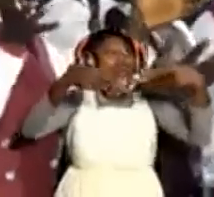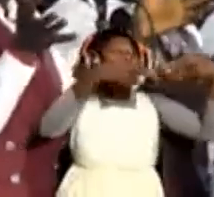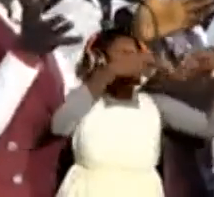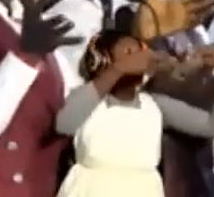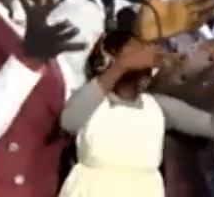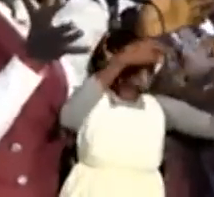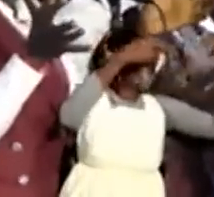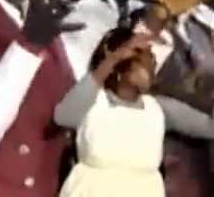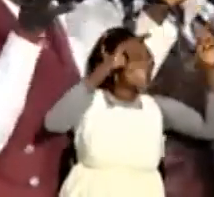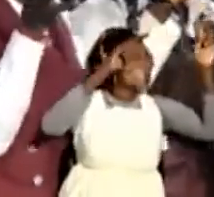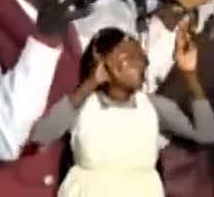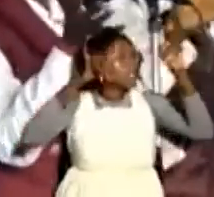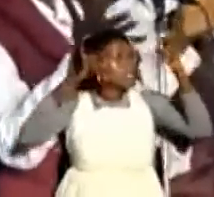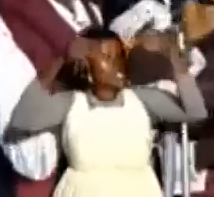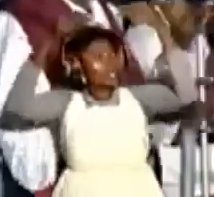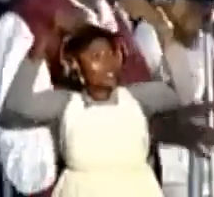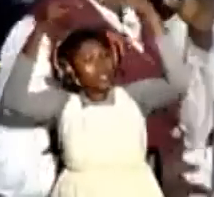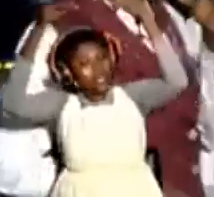okay.